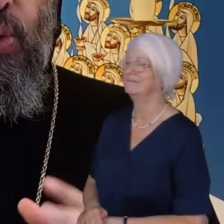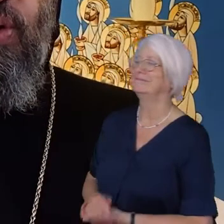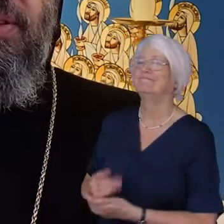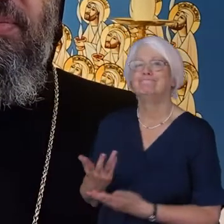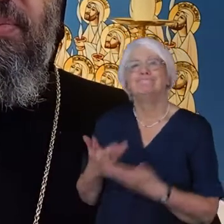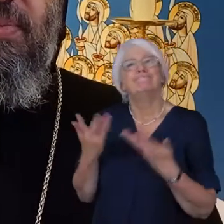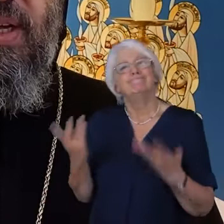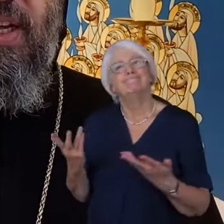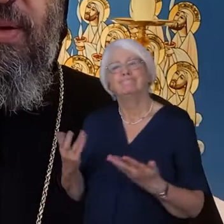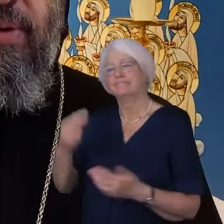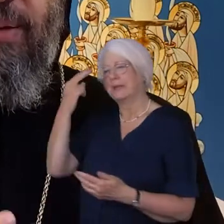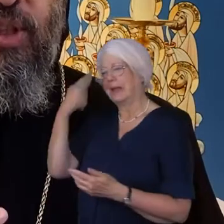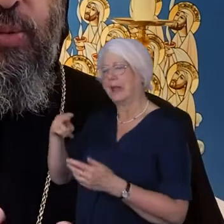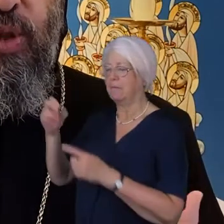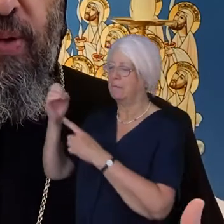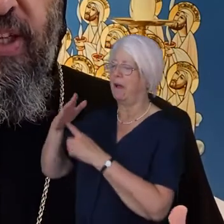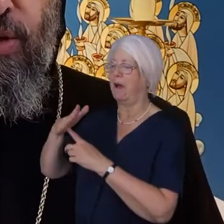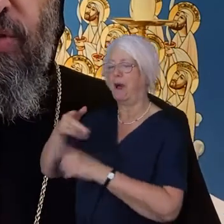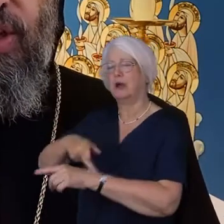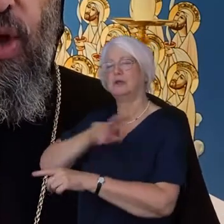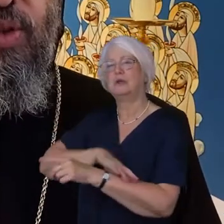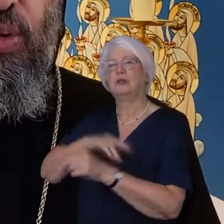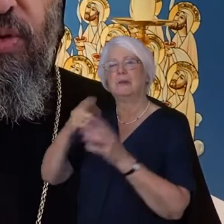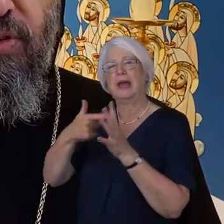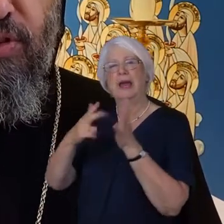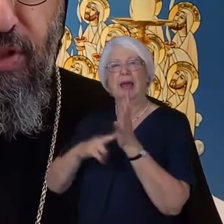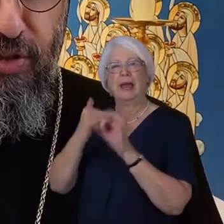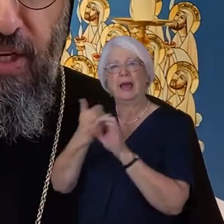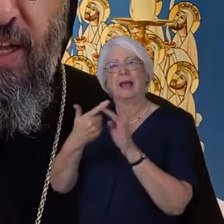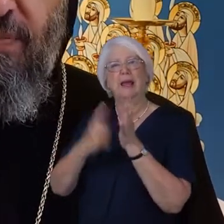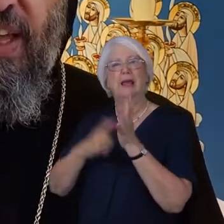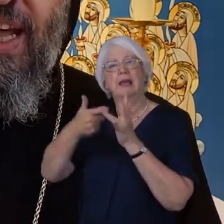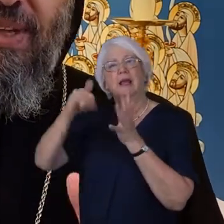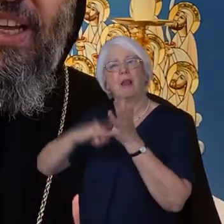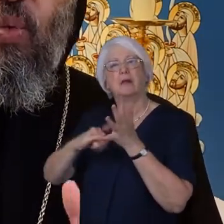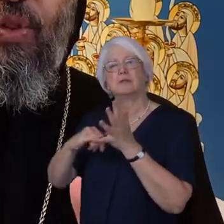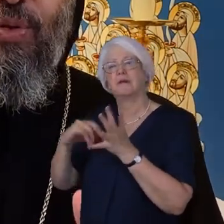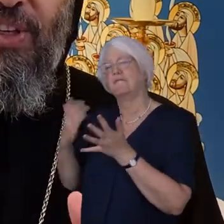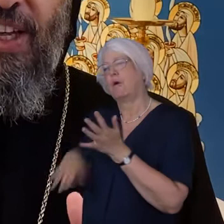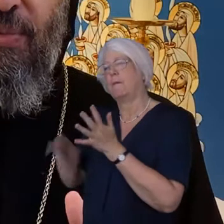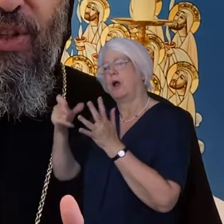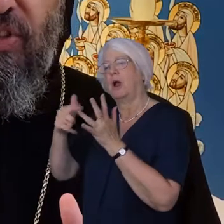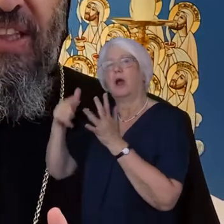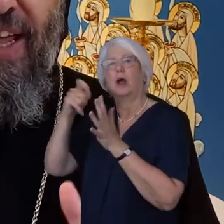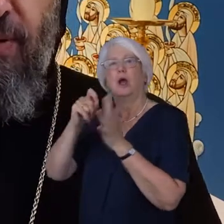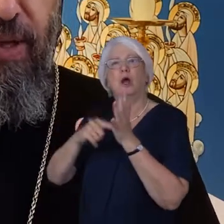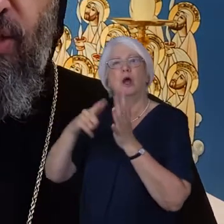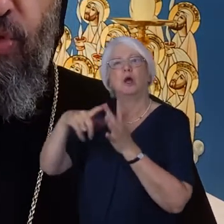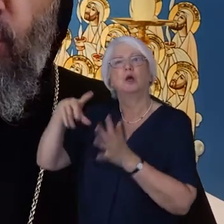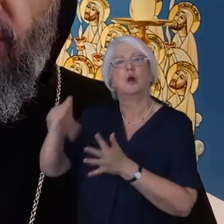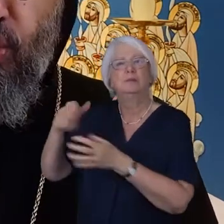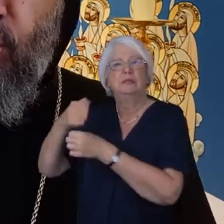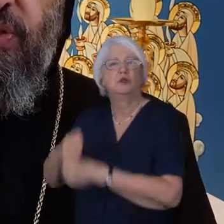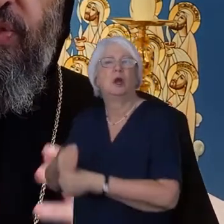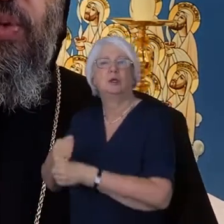Greetings to you all. My name is Archbishop Angaelos of the Coptic Orthodox Church, and I'm here with you today because, like many of